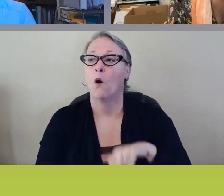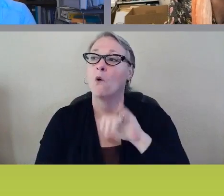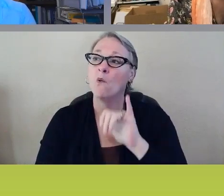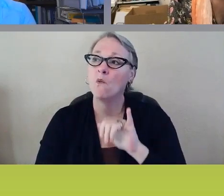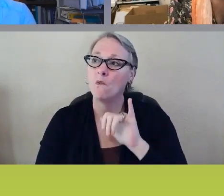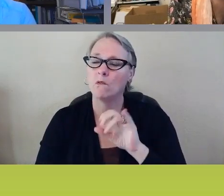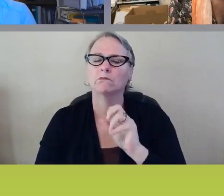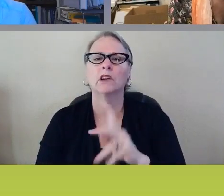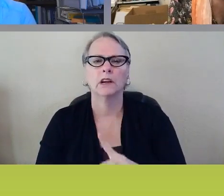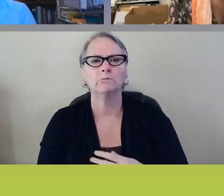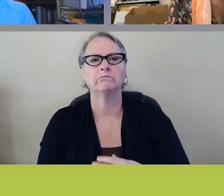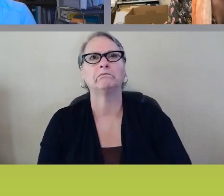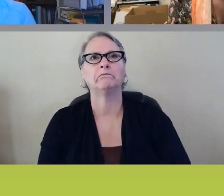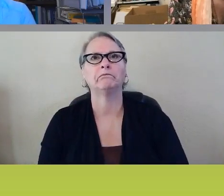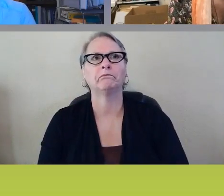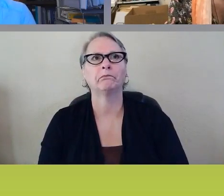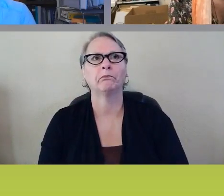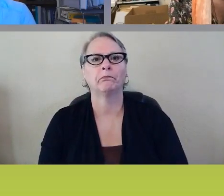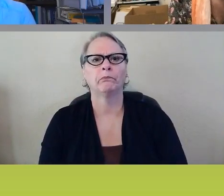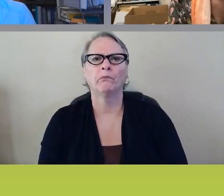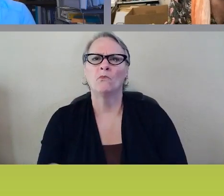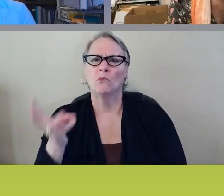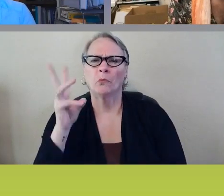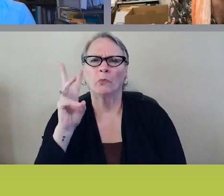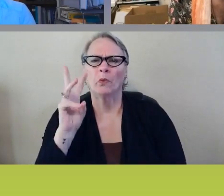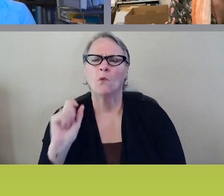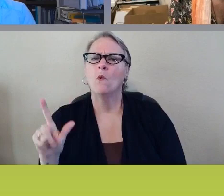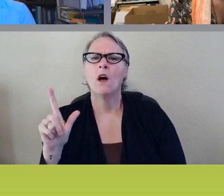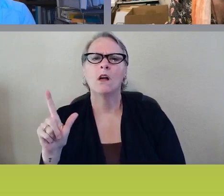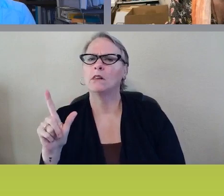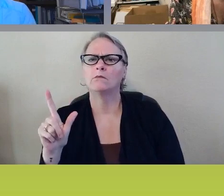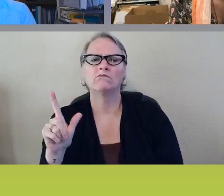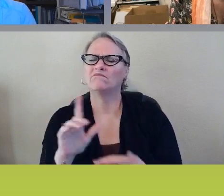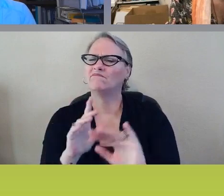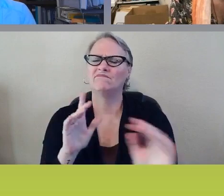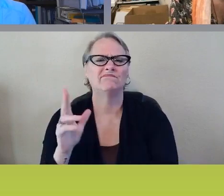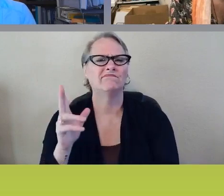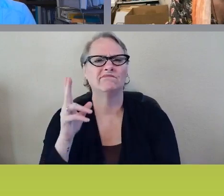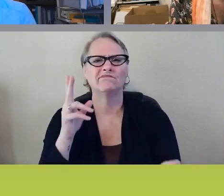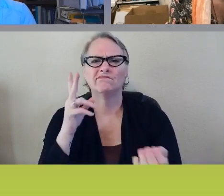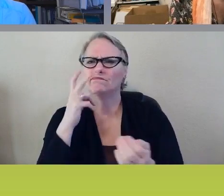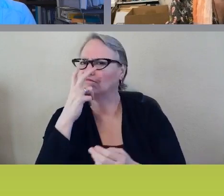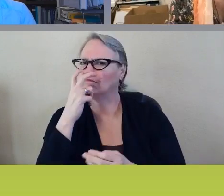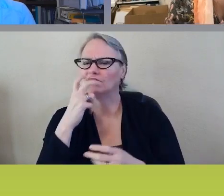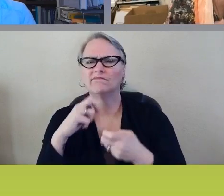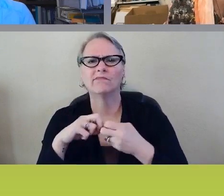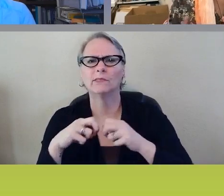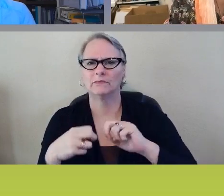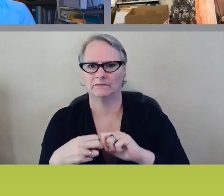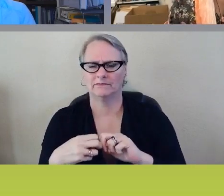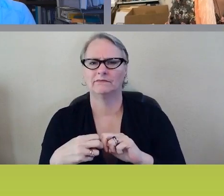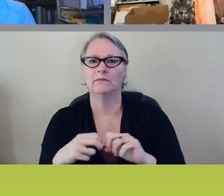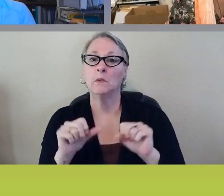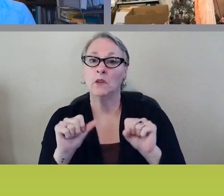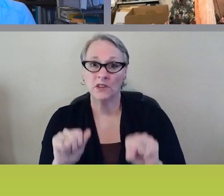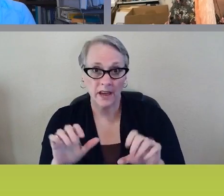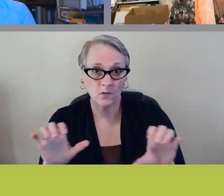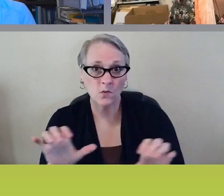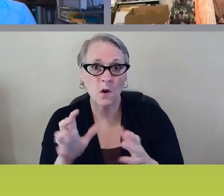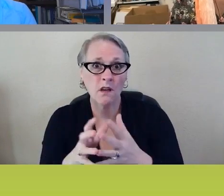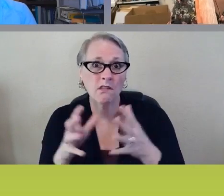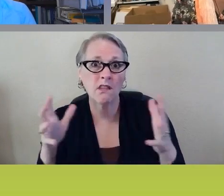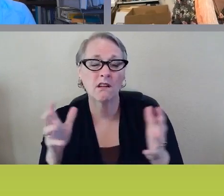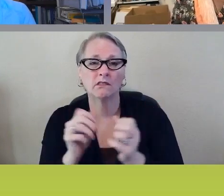Well, I don't think that is a problem, because you can do a lot with whatever you have. It could